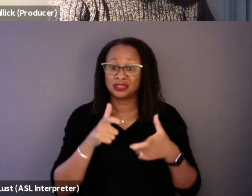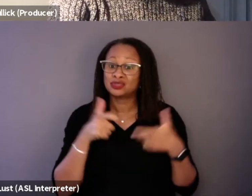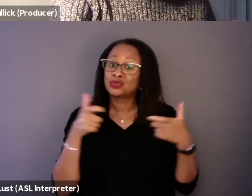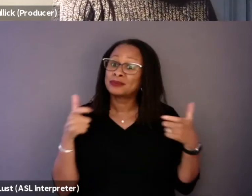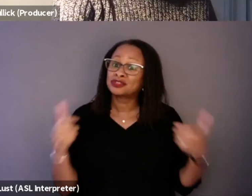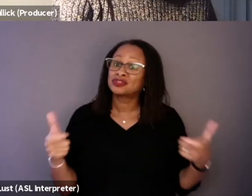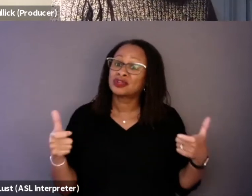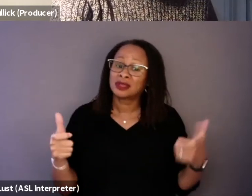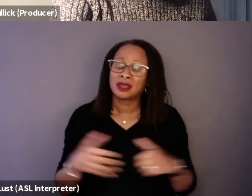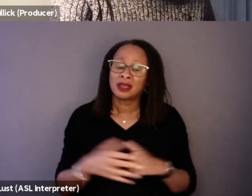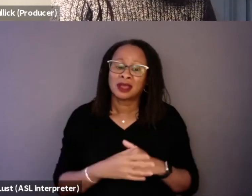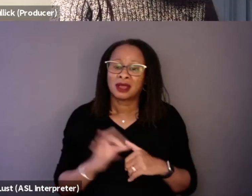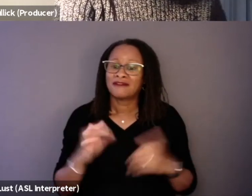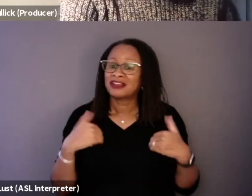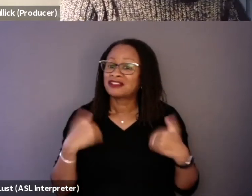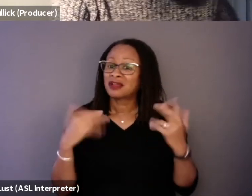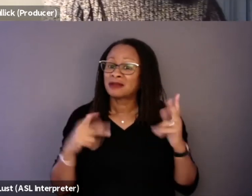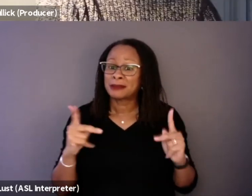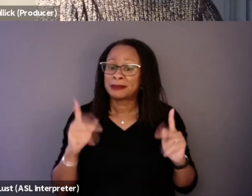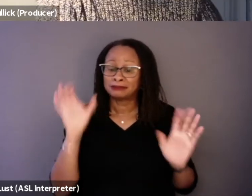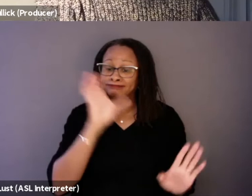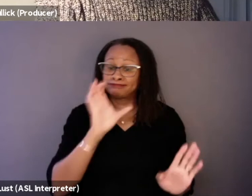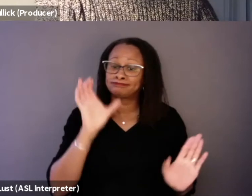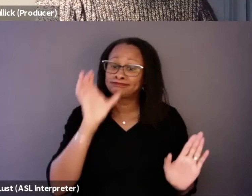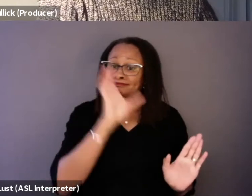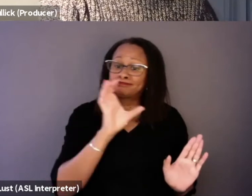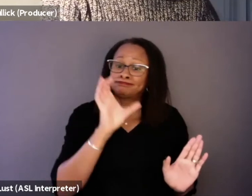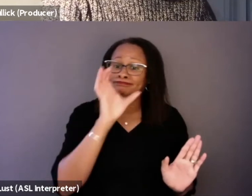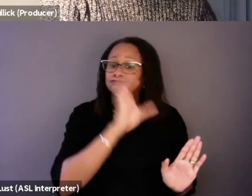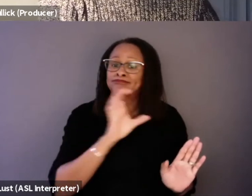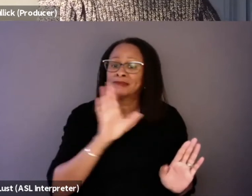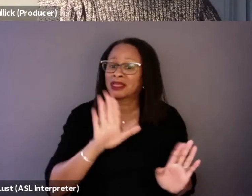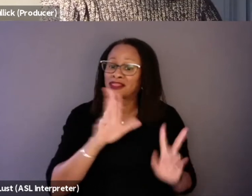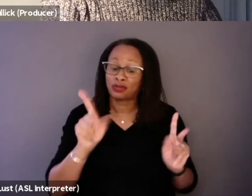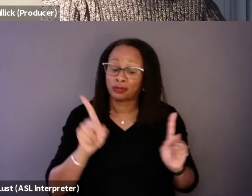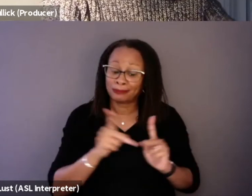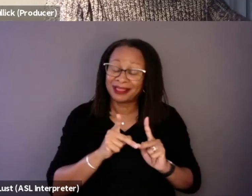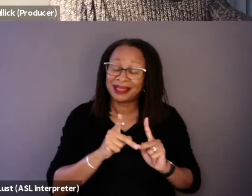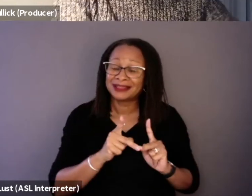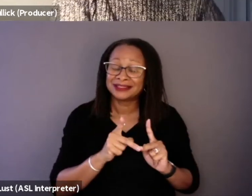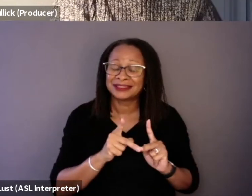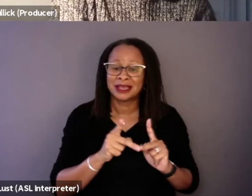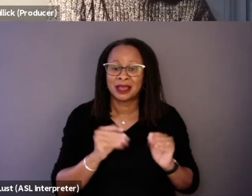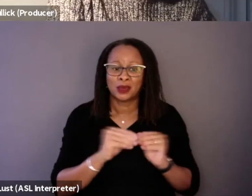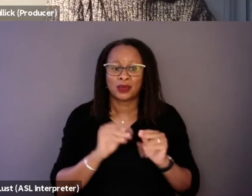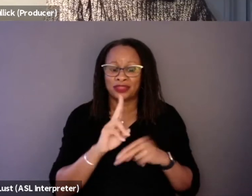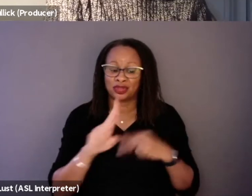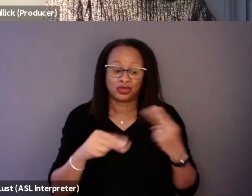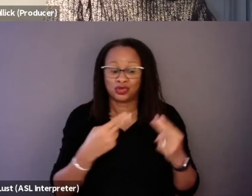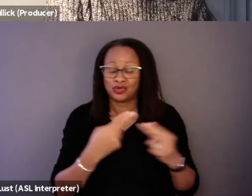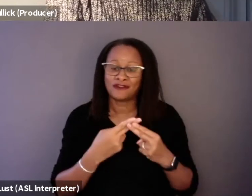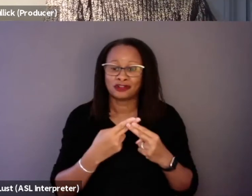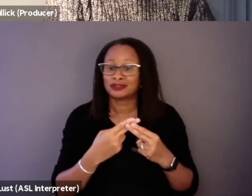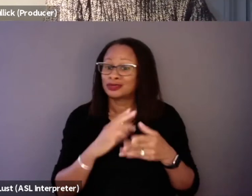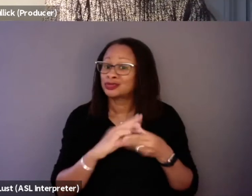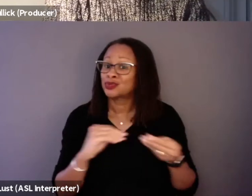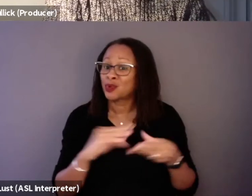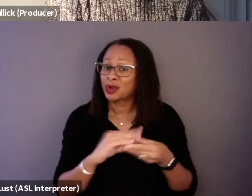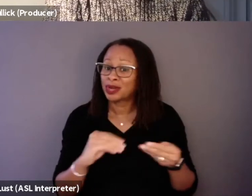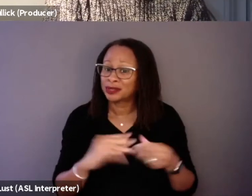so much of young people searching out their place with very universal story, and